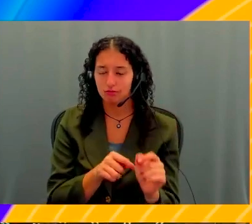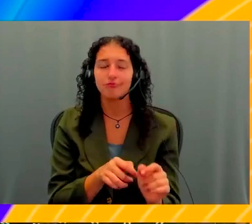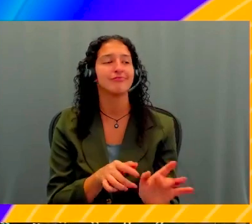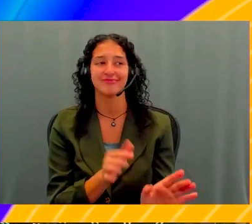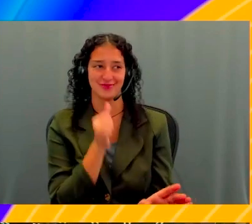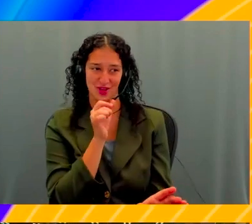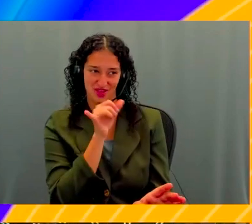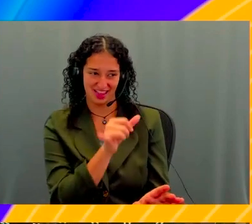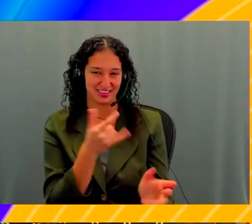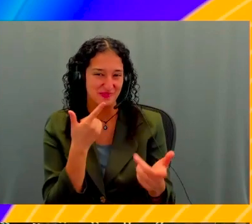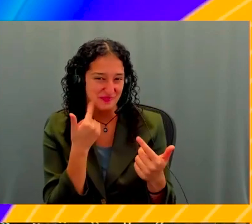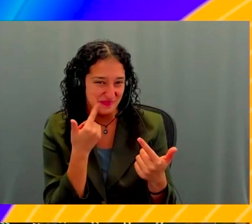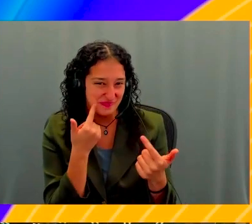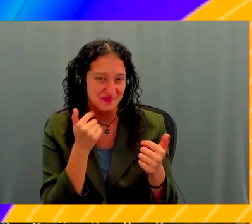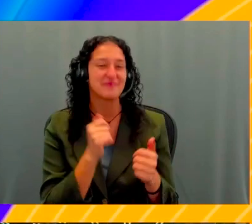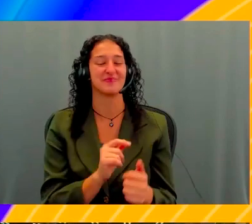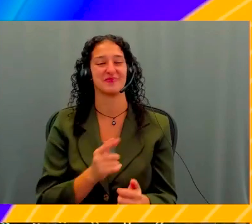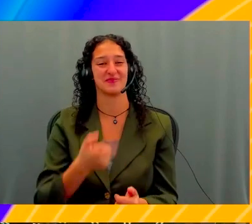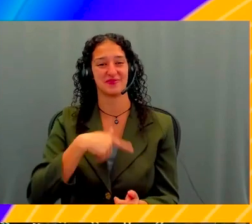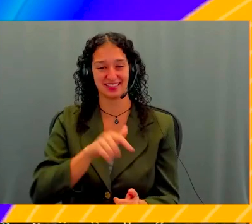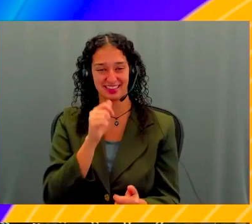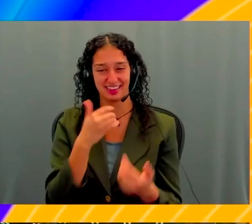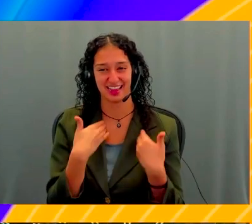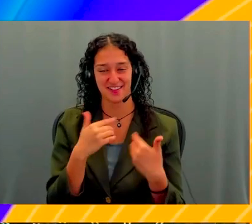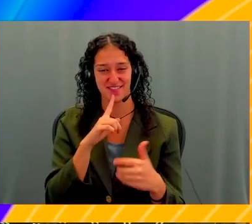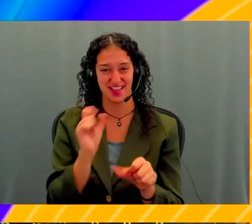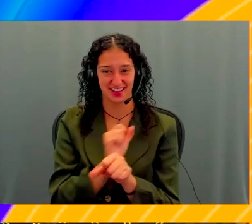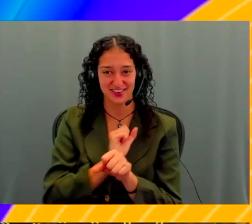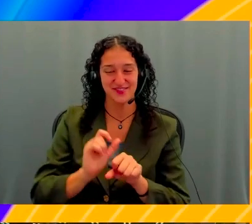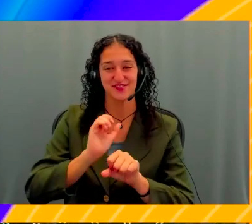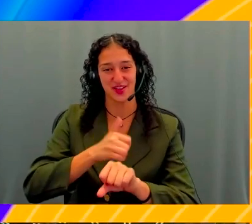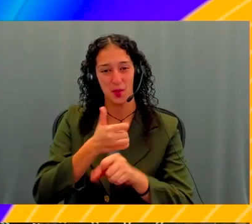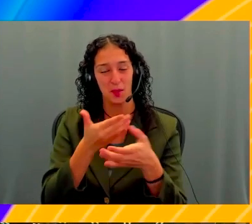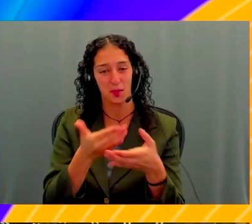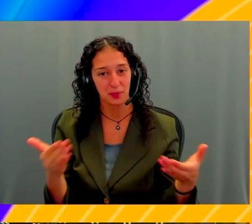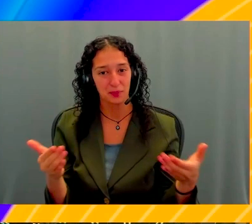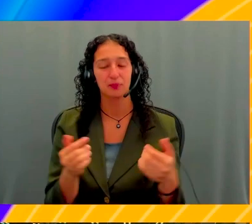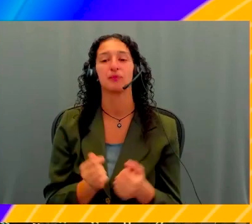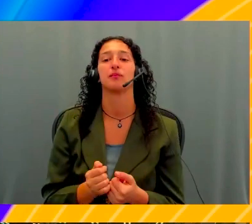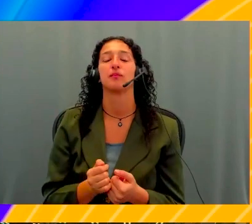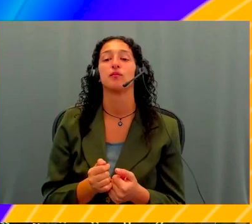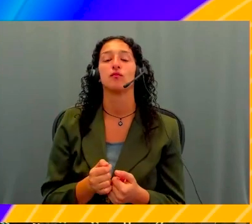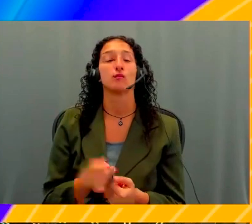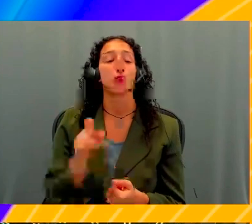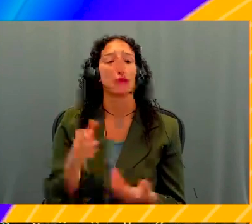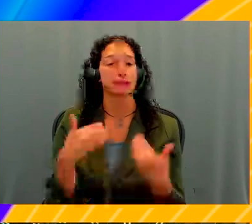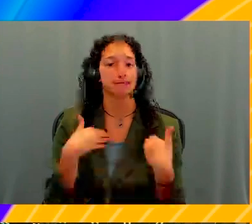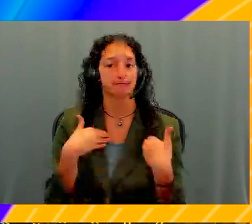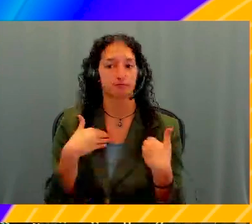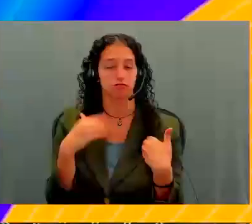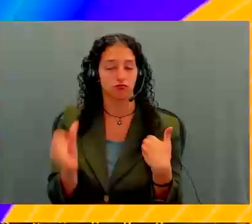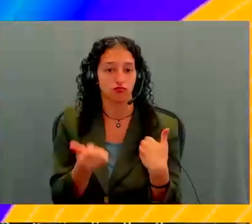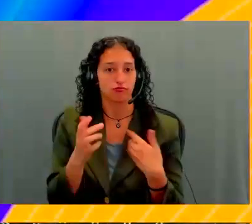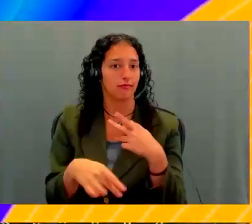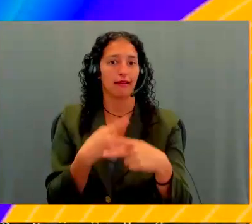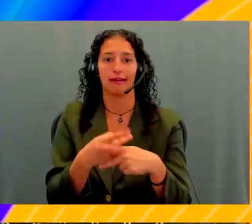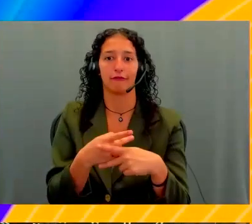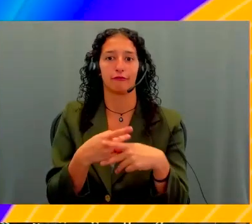an oh. actual equipment. I wish it was on one Whoa. of these. It has to be any kind of, rotating machinery. Yeah.